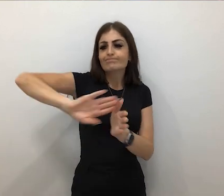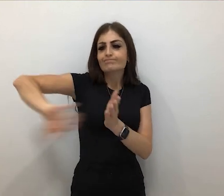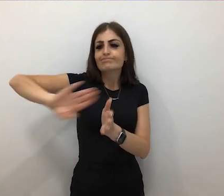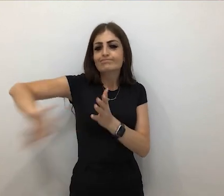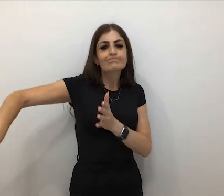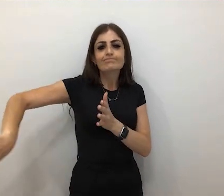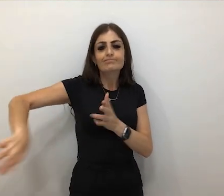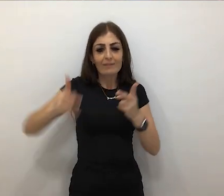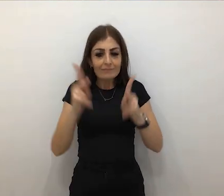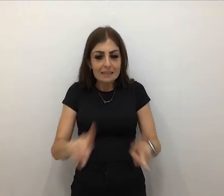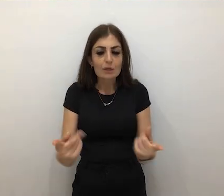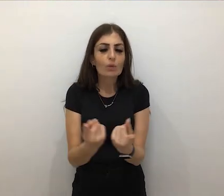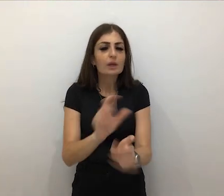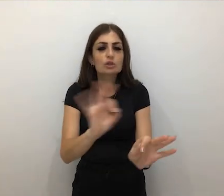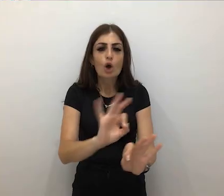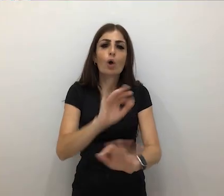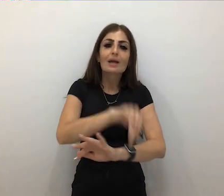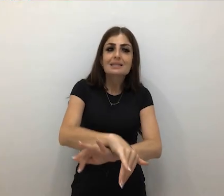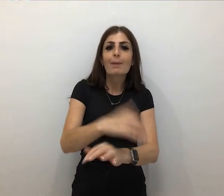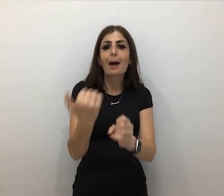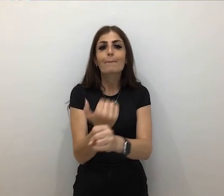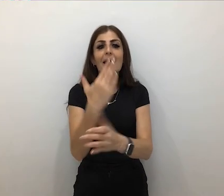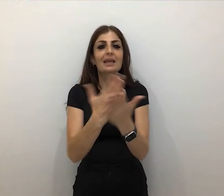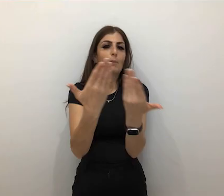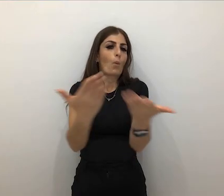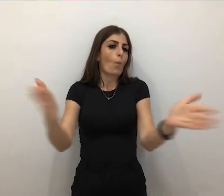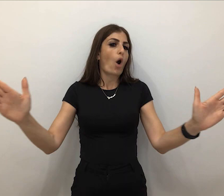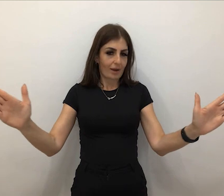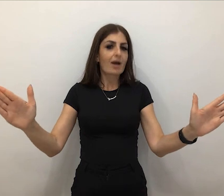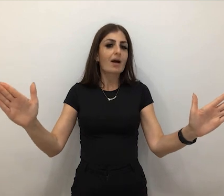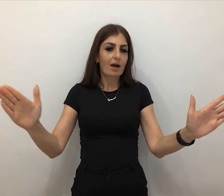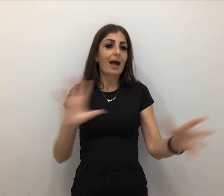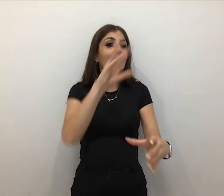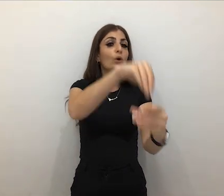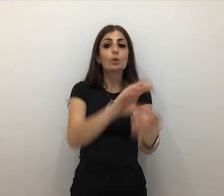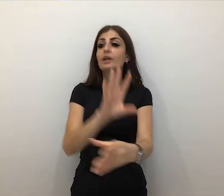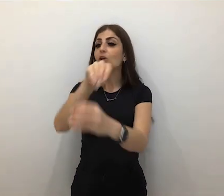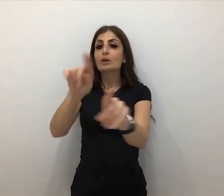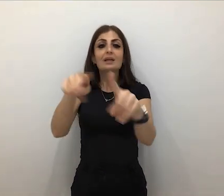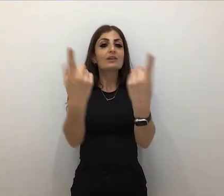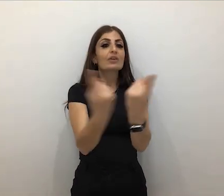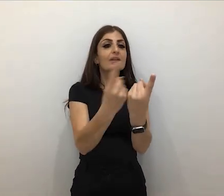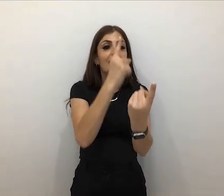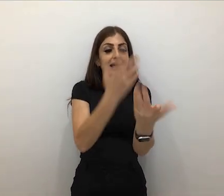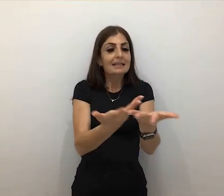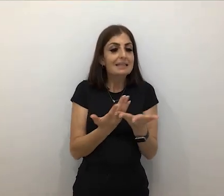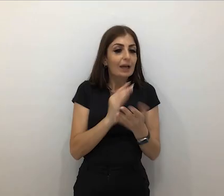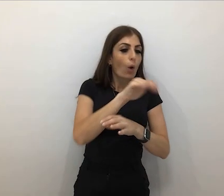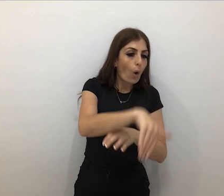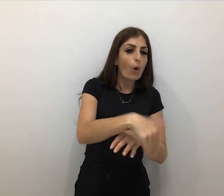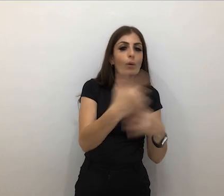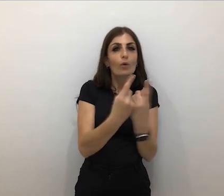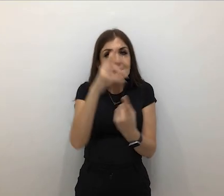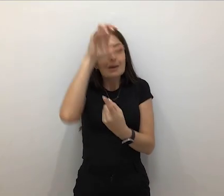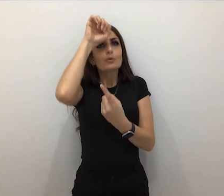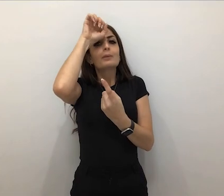of physical items. In fact, it's just about casting the net wider and including all sorts of take-homes and tokens and memorabilia and